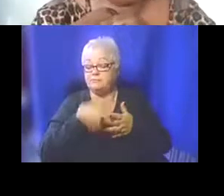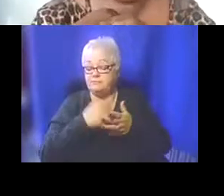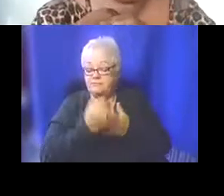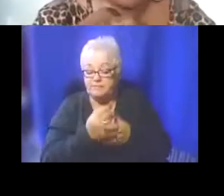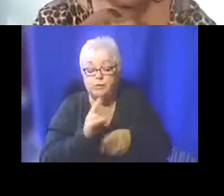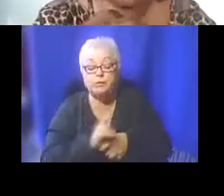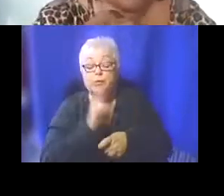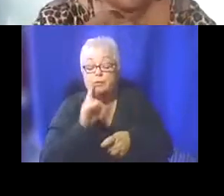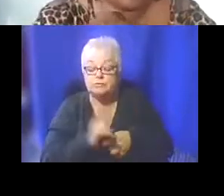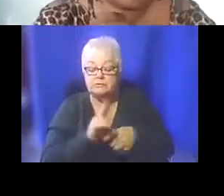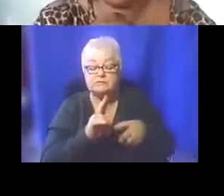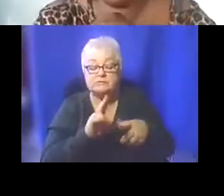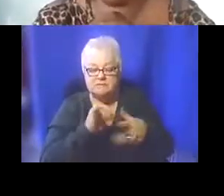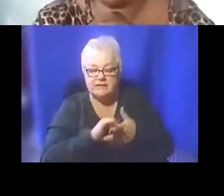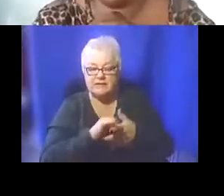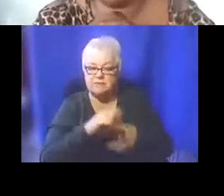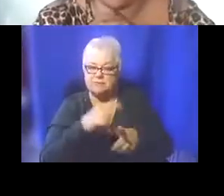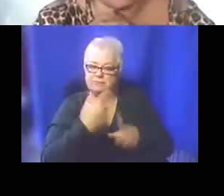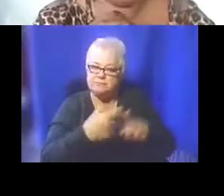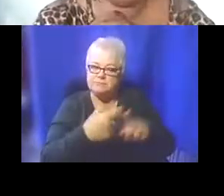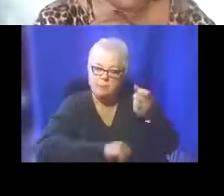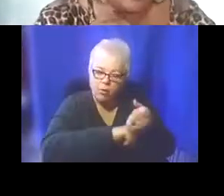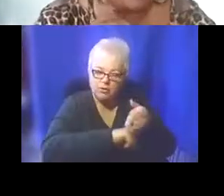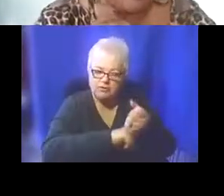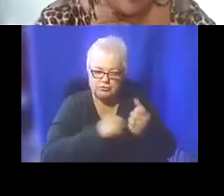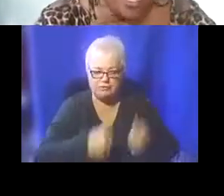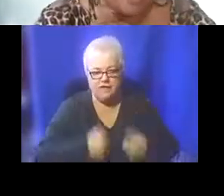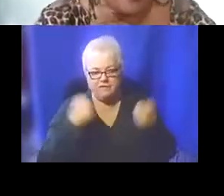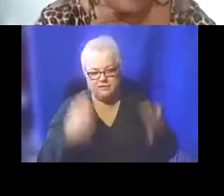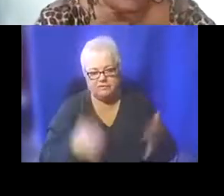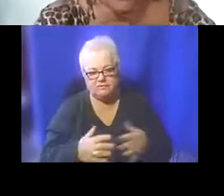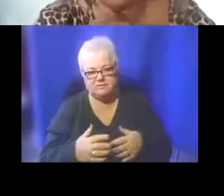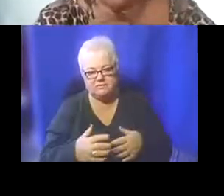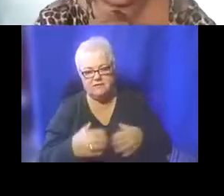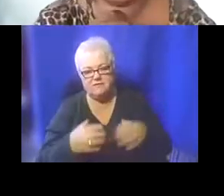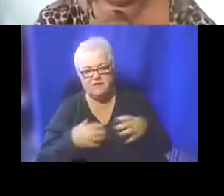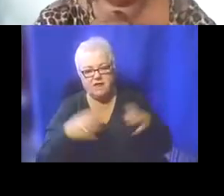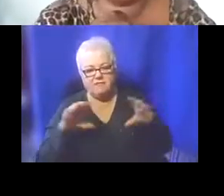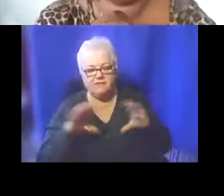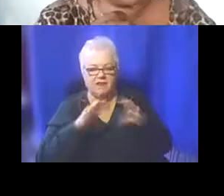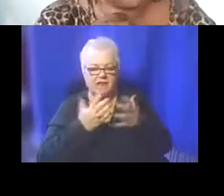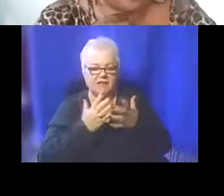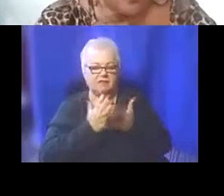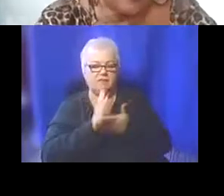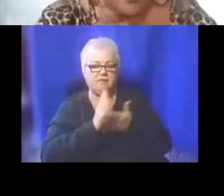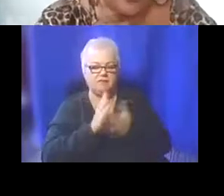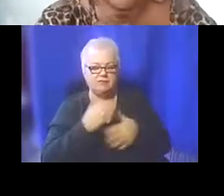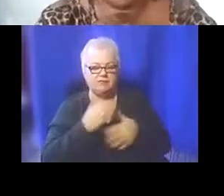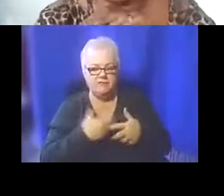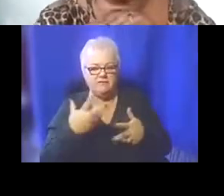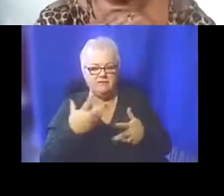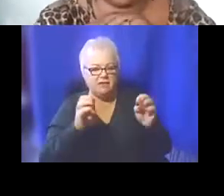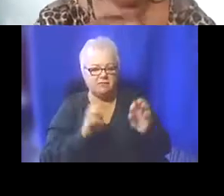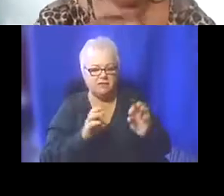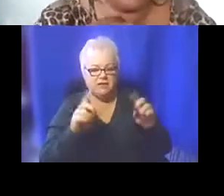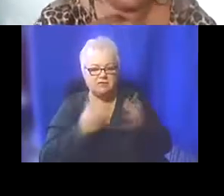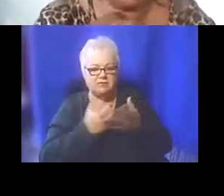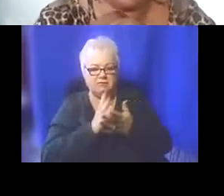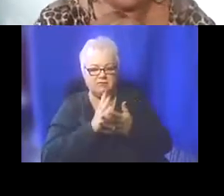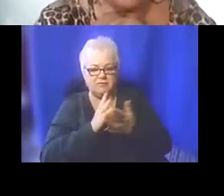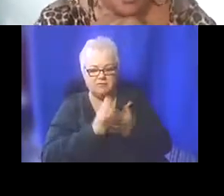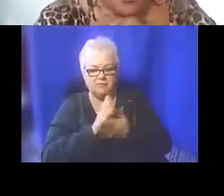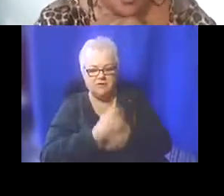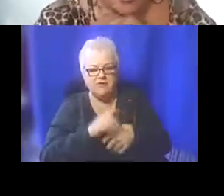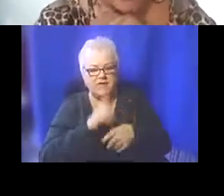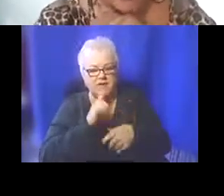privilege to support survivors. So I have a lot of class privilege. I have a lot of education privilege, and I